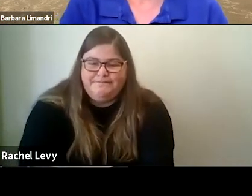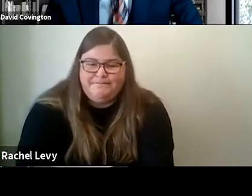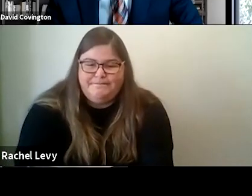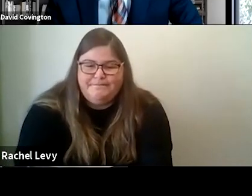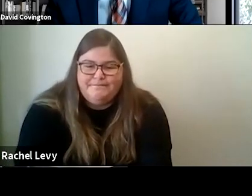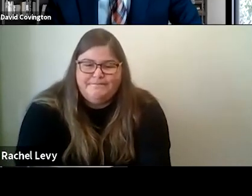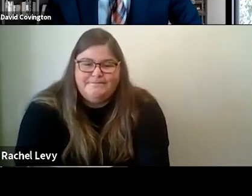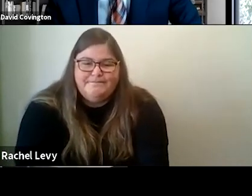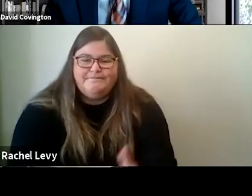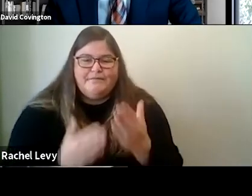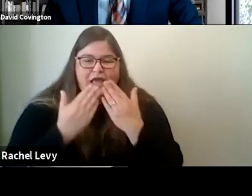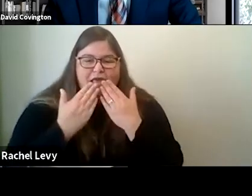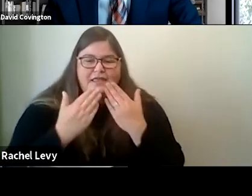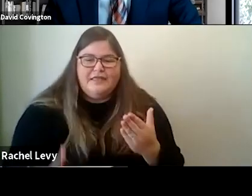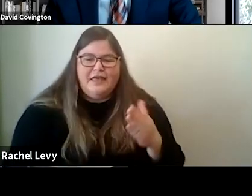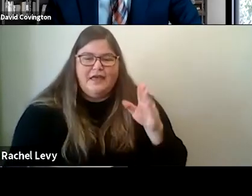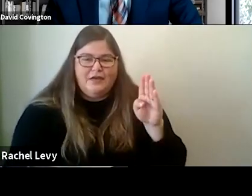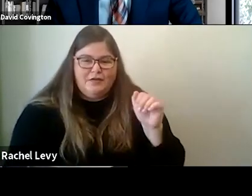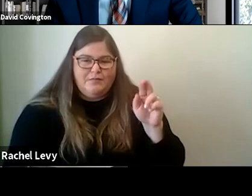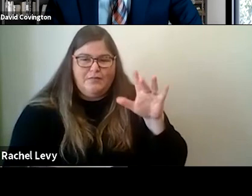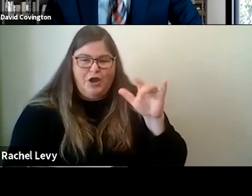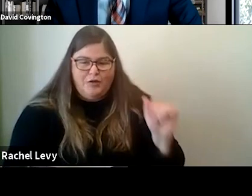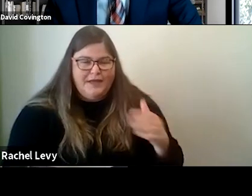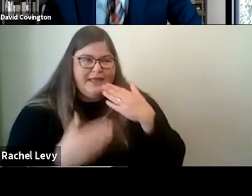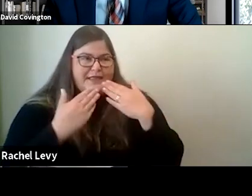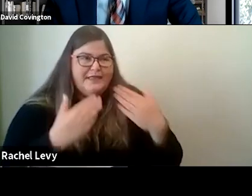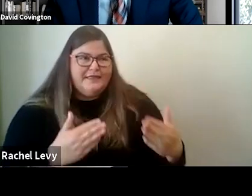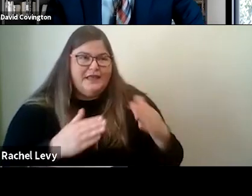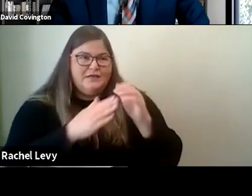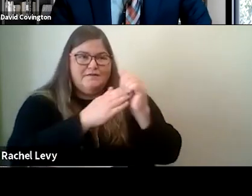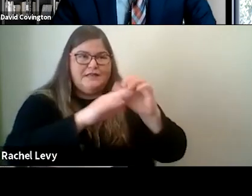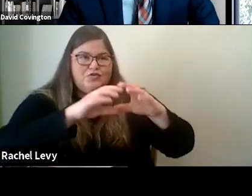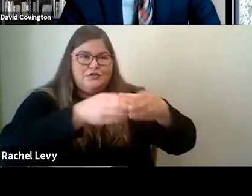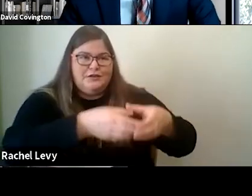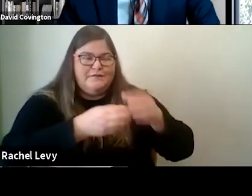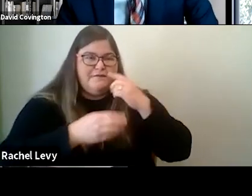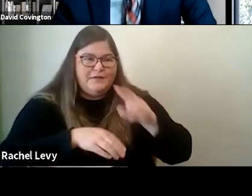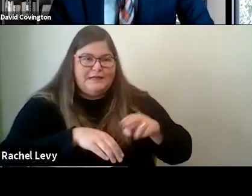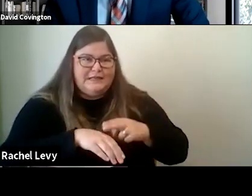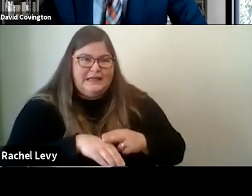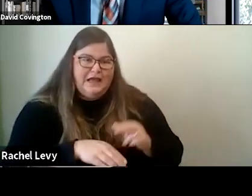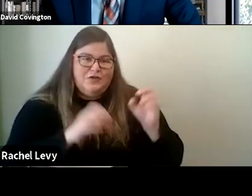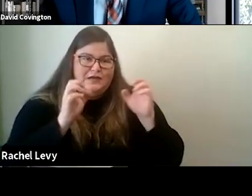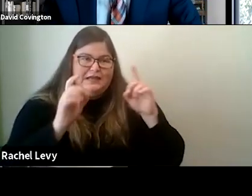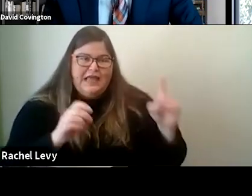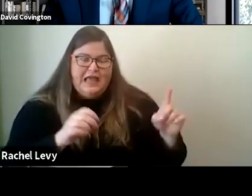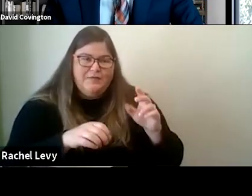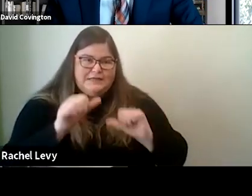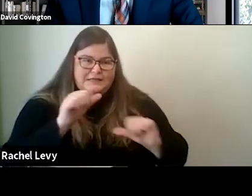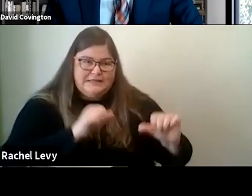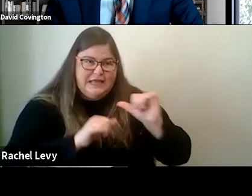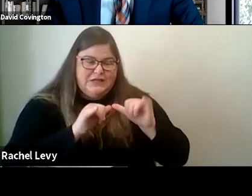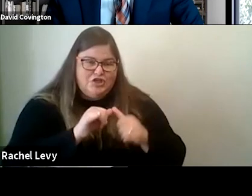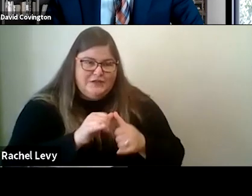Oh, thank you, Barbara, and thanks so much to the leadership for the National Academy of Science, Engineering, and Medicine